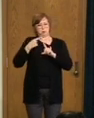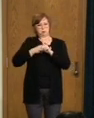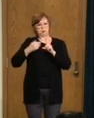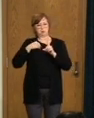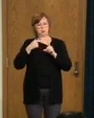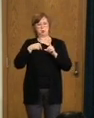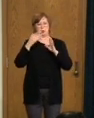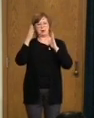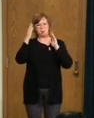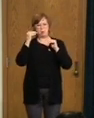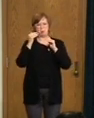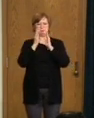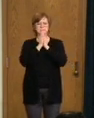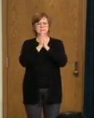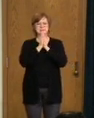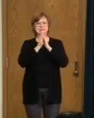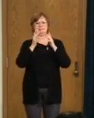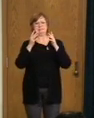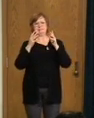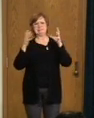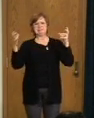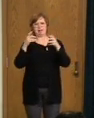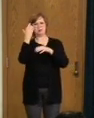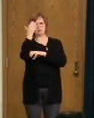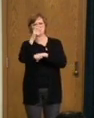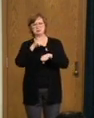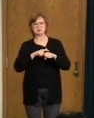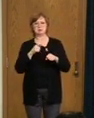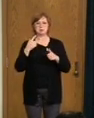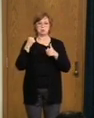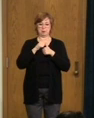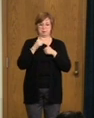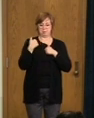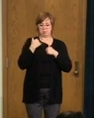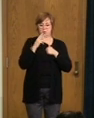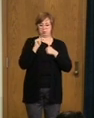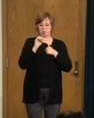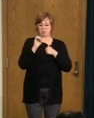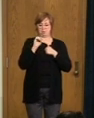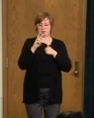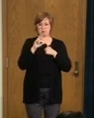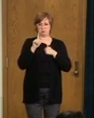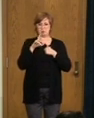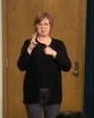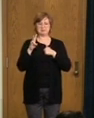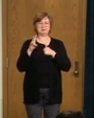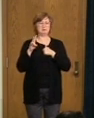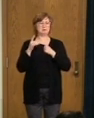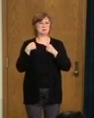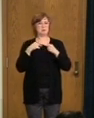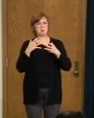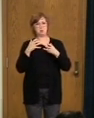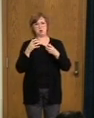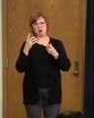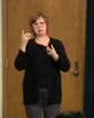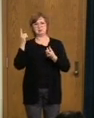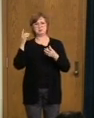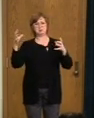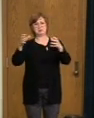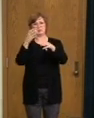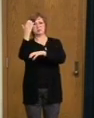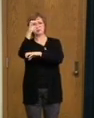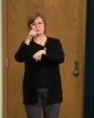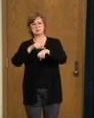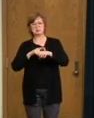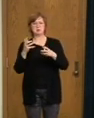which is why we brought in some significant measures on November the 27th. And you're right, today are more significant measures. In particular,